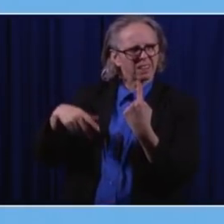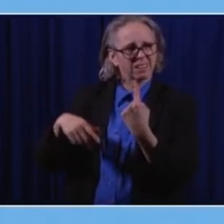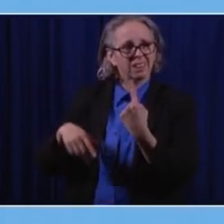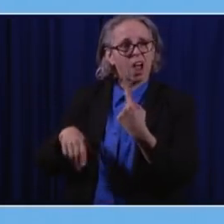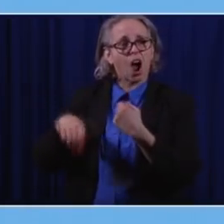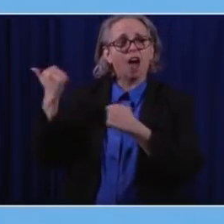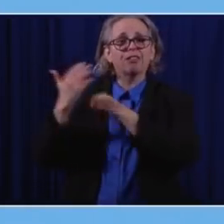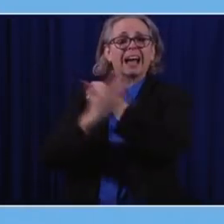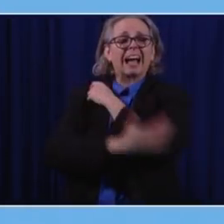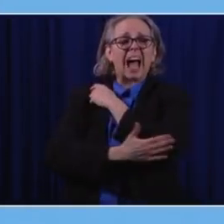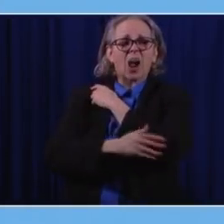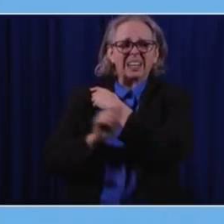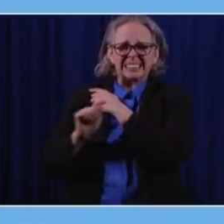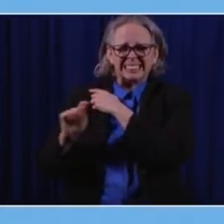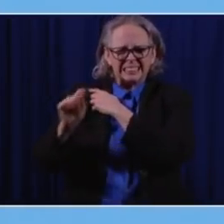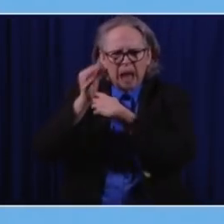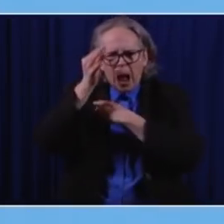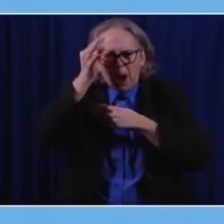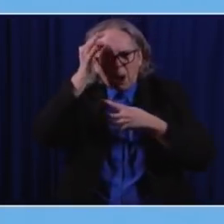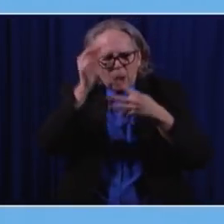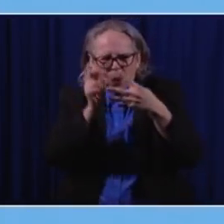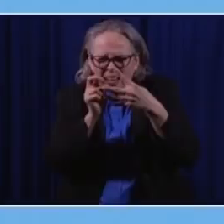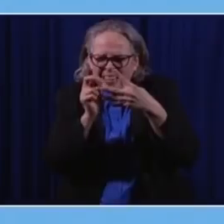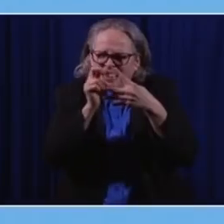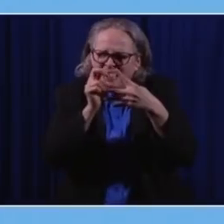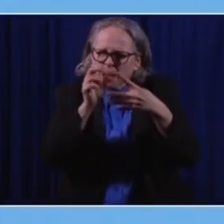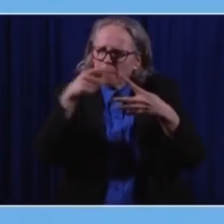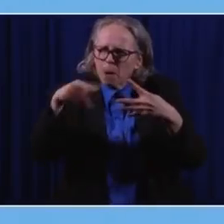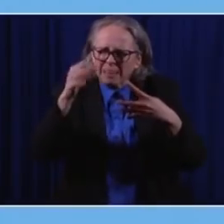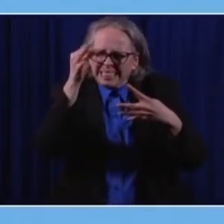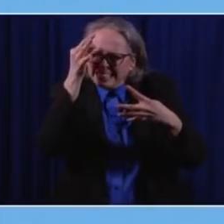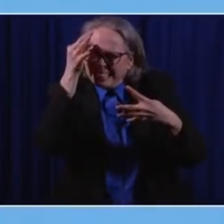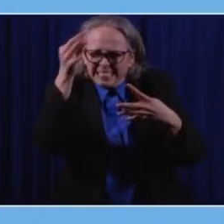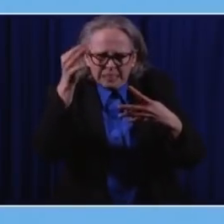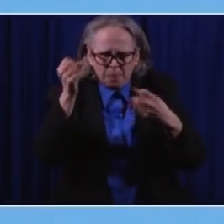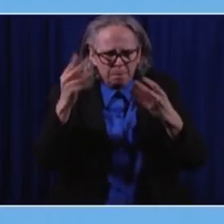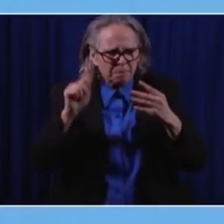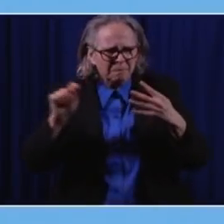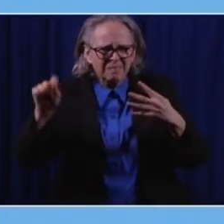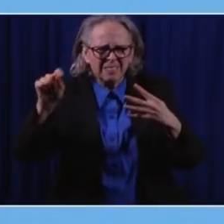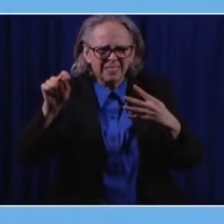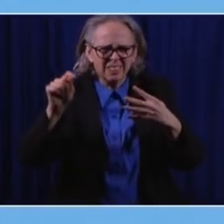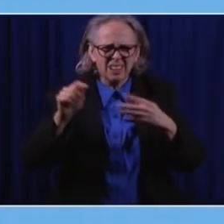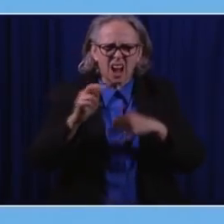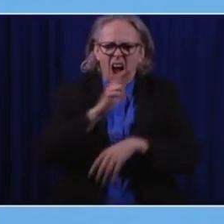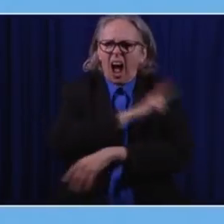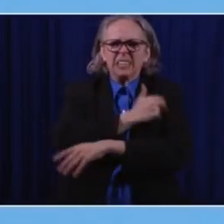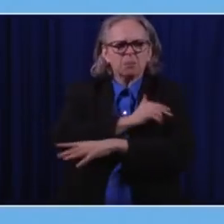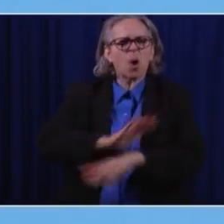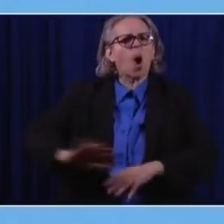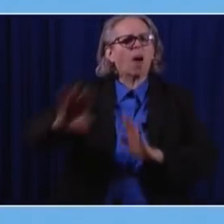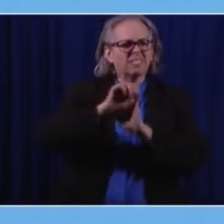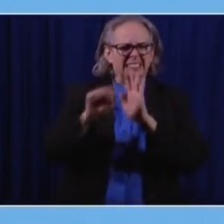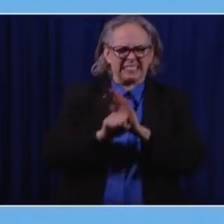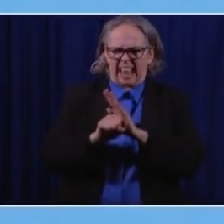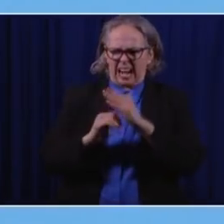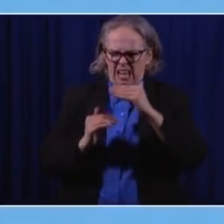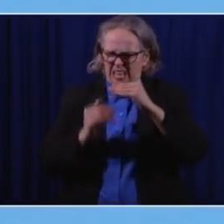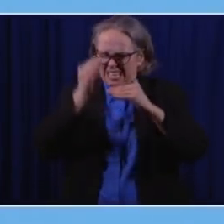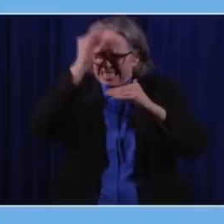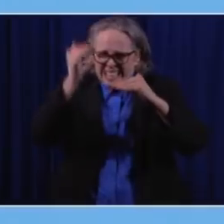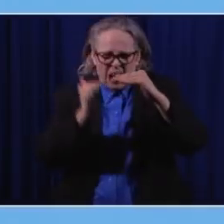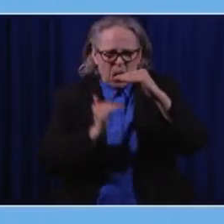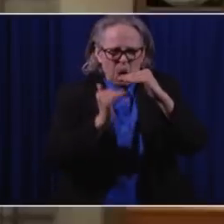parts of the state. Our healthcare system is feeling the impact of this disease, and hospitals are worried about being able to keep up with staffing of nurses